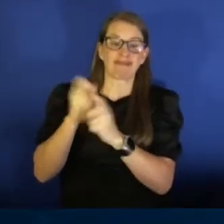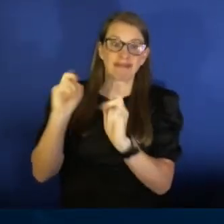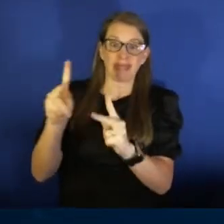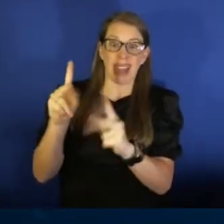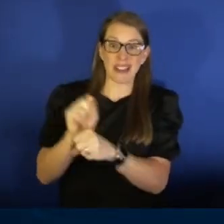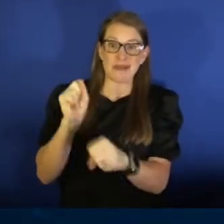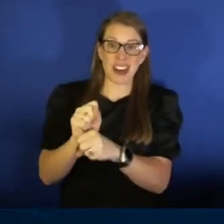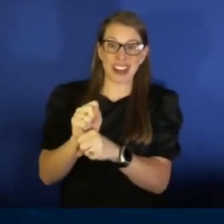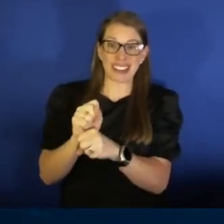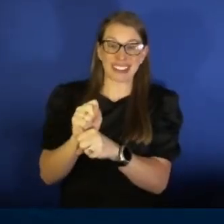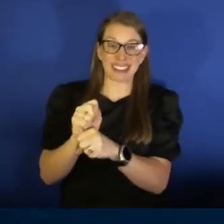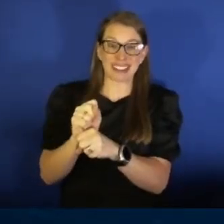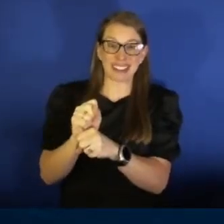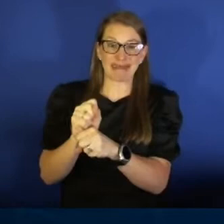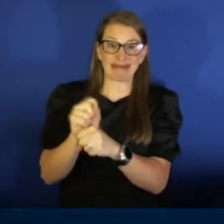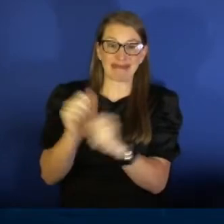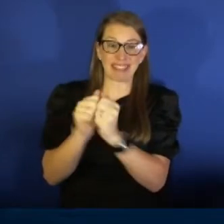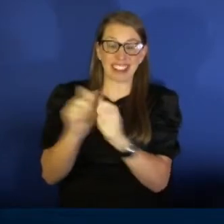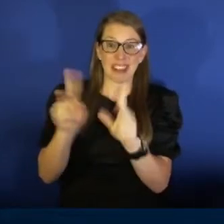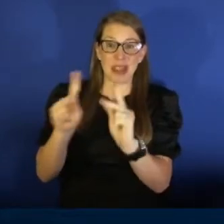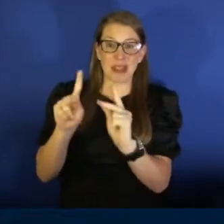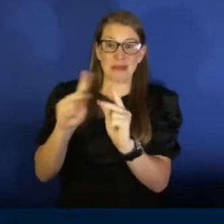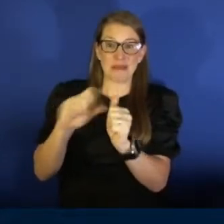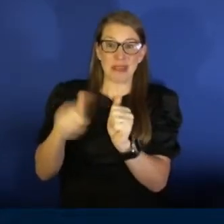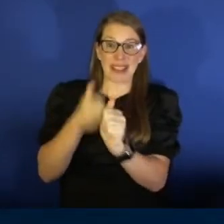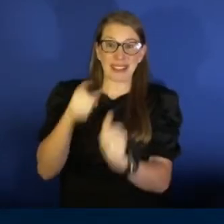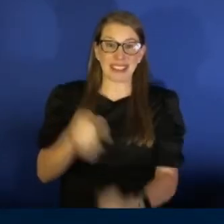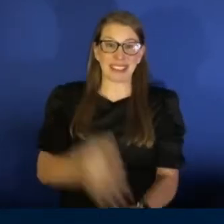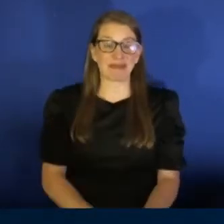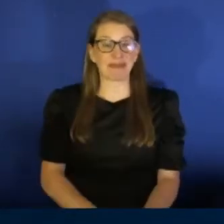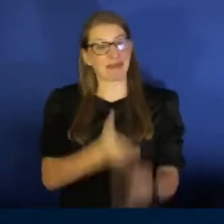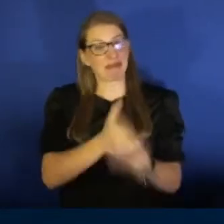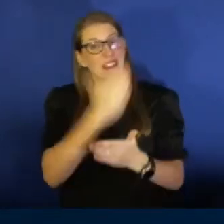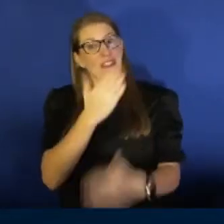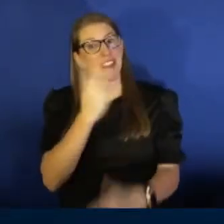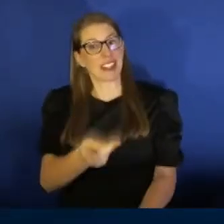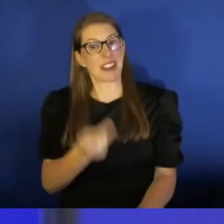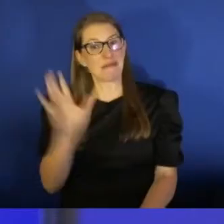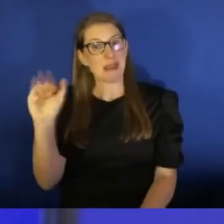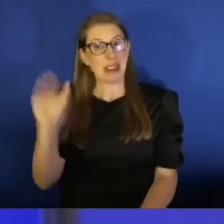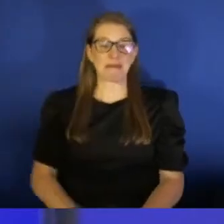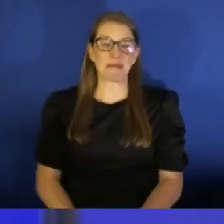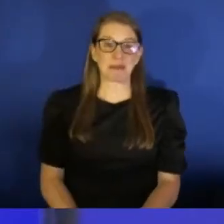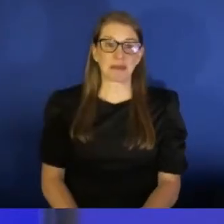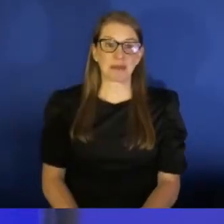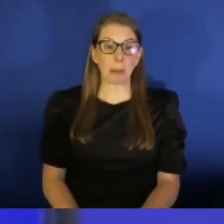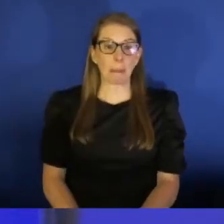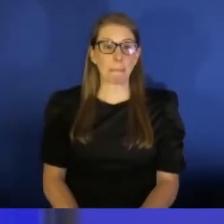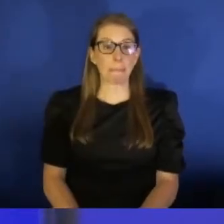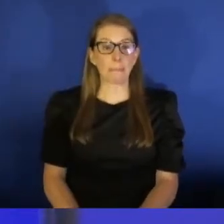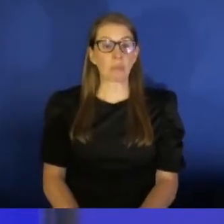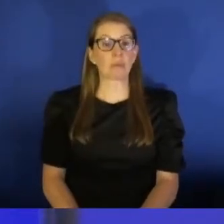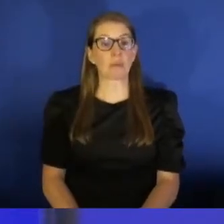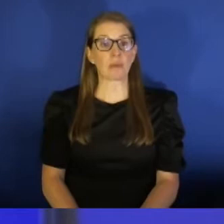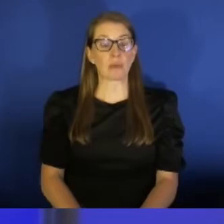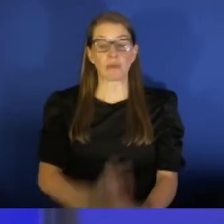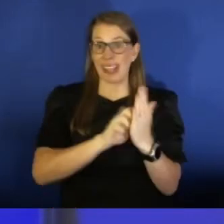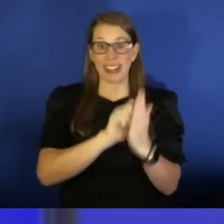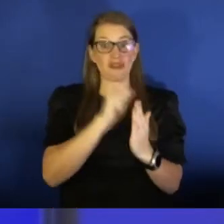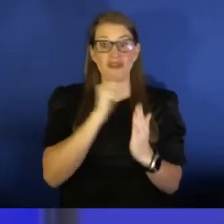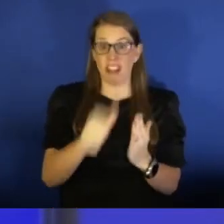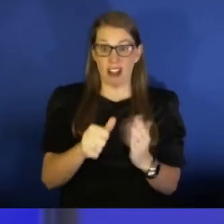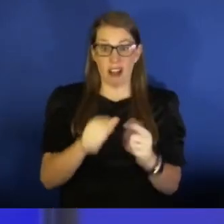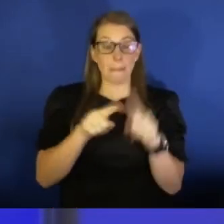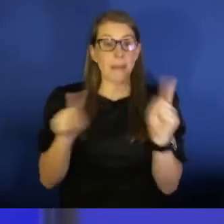All righty. It's good to see you guys. Bye. Bye-bye. Bye. Well, it wasn't cancer, but the need for